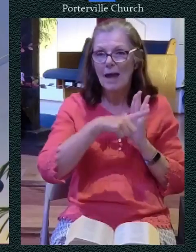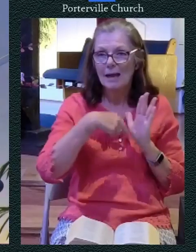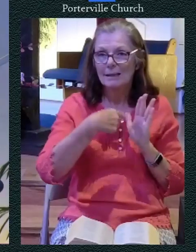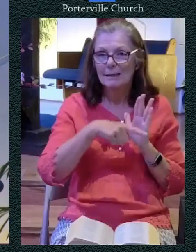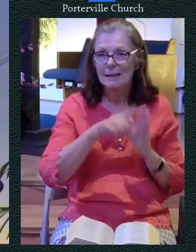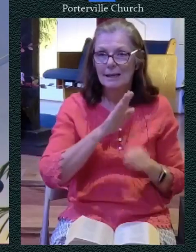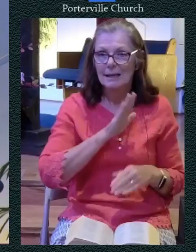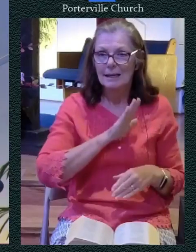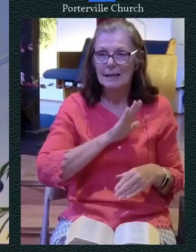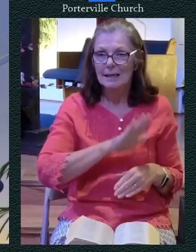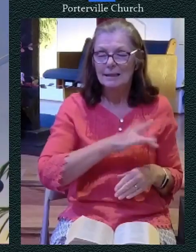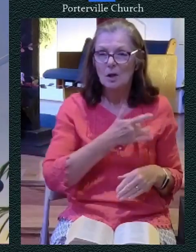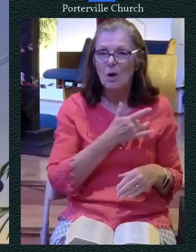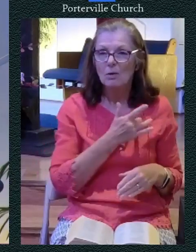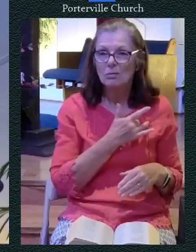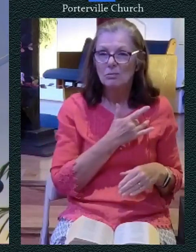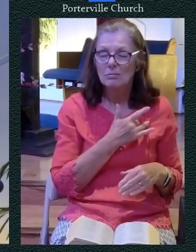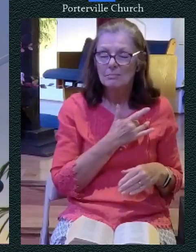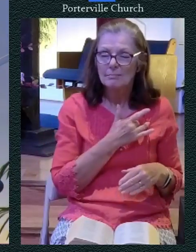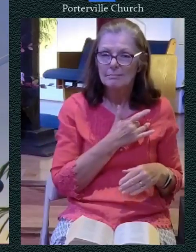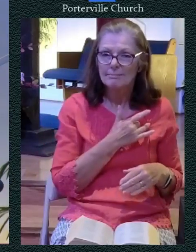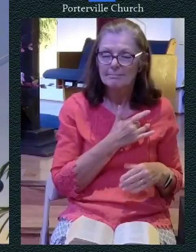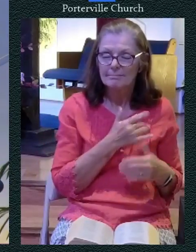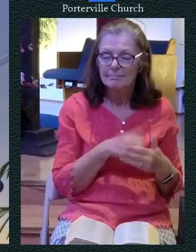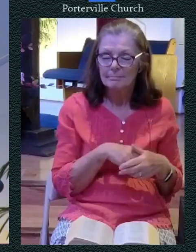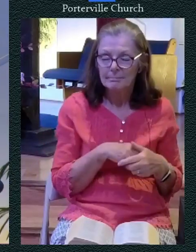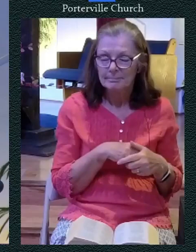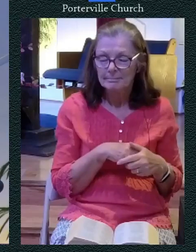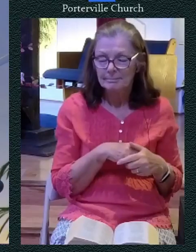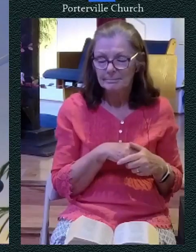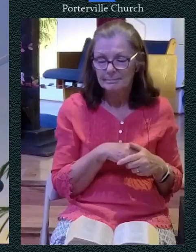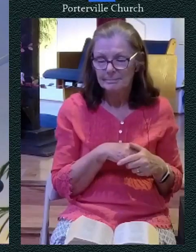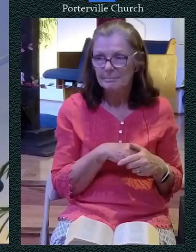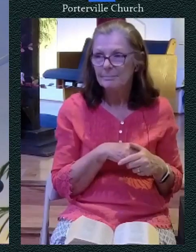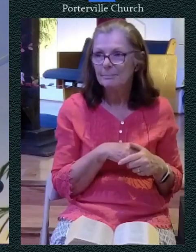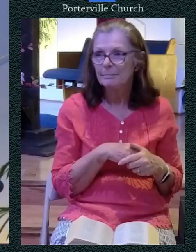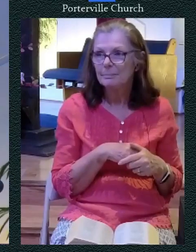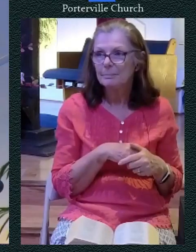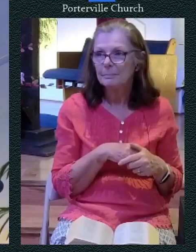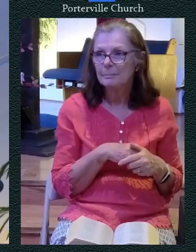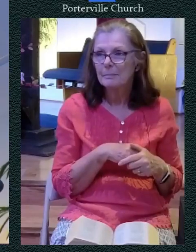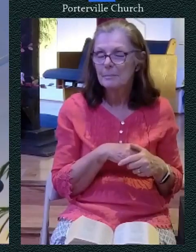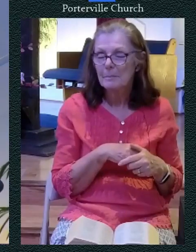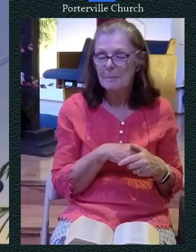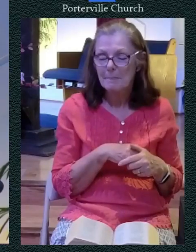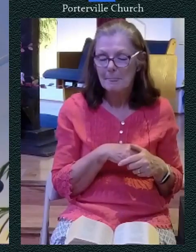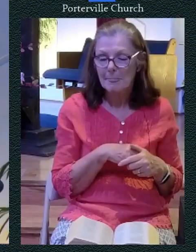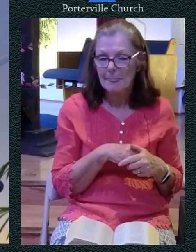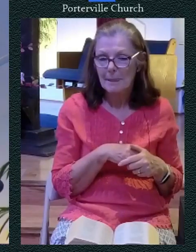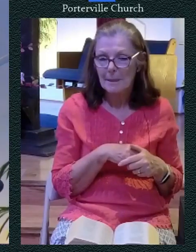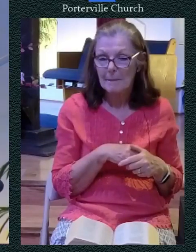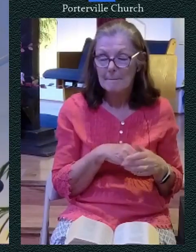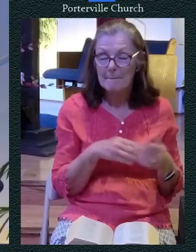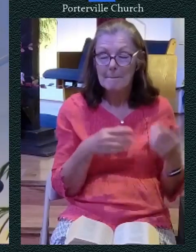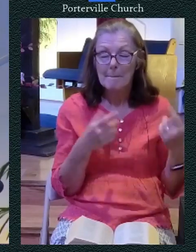He asks for this insight. Let me put it slightly differently. Because in the midst of wrestling with his